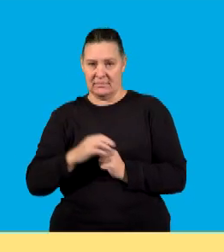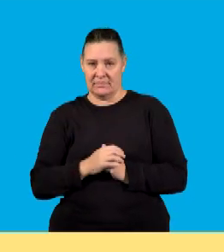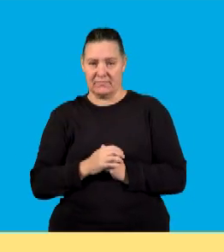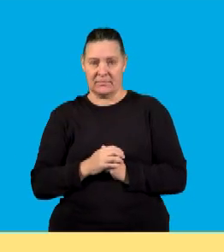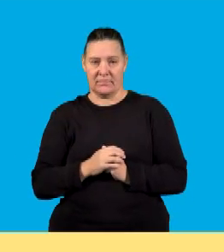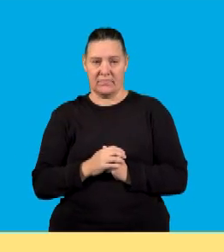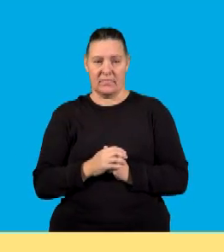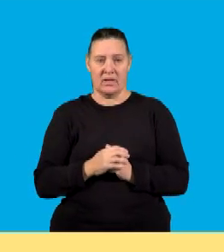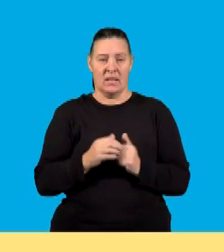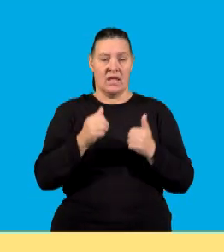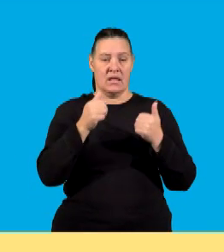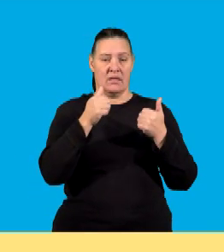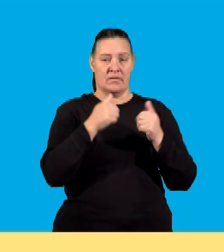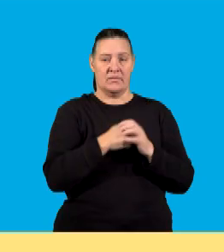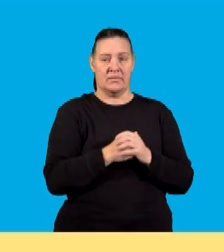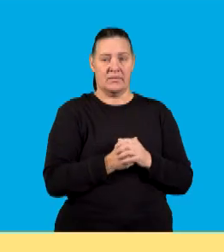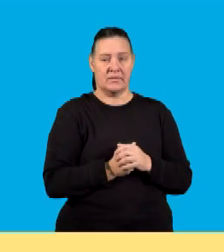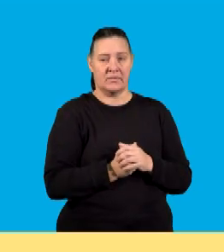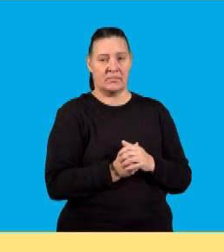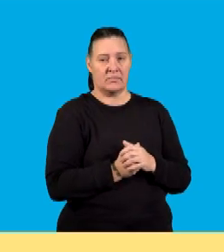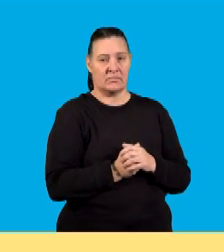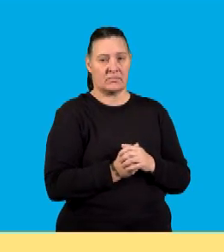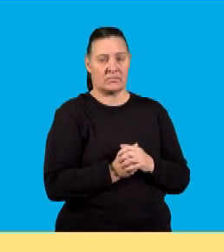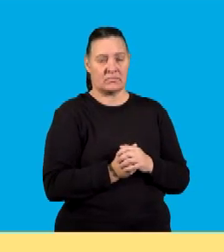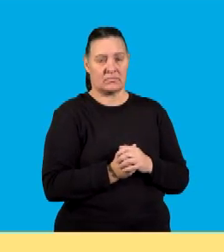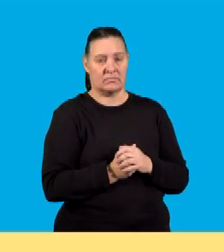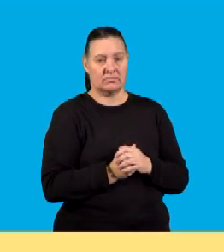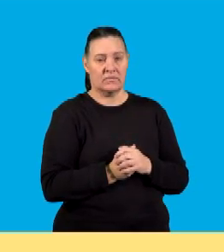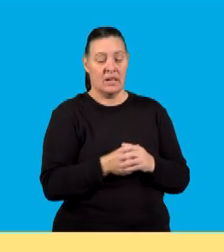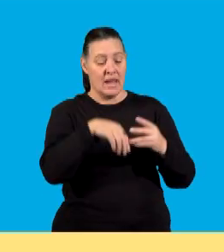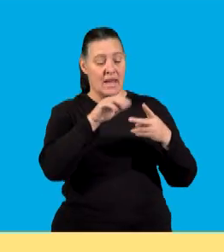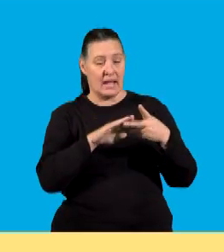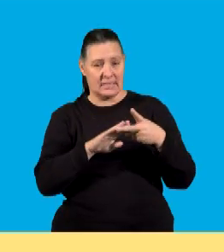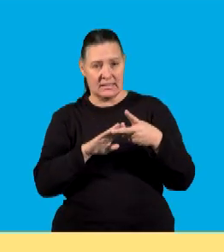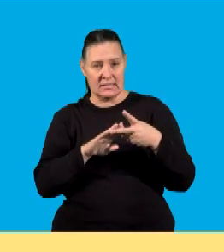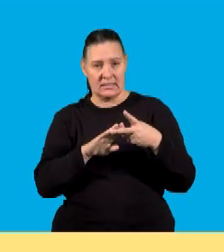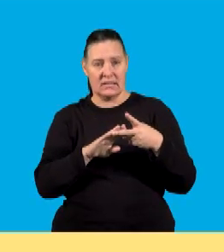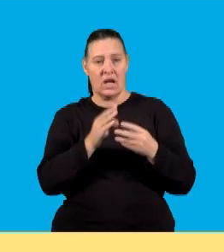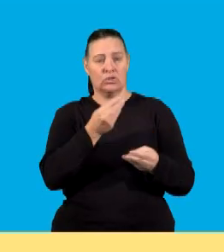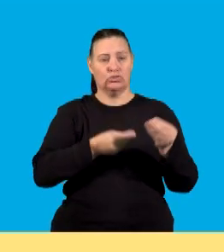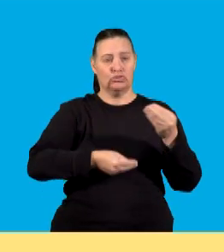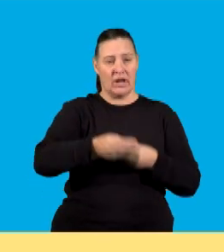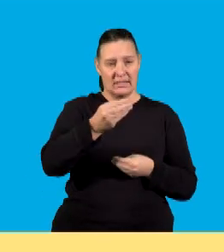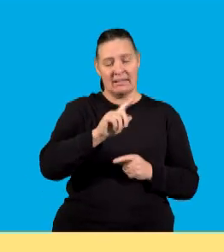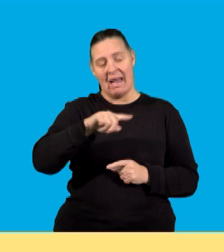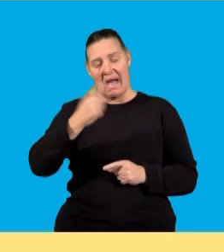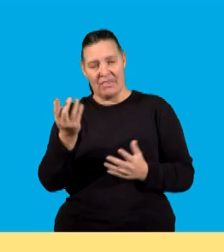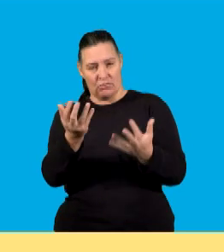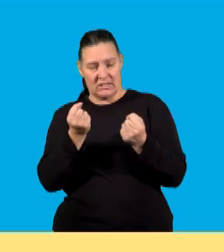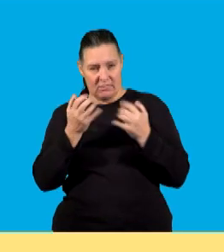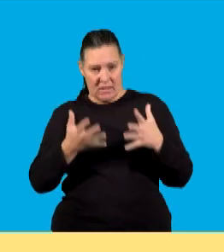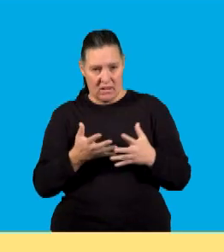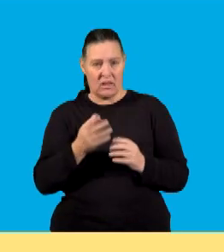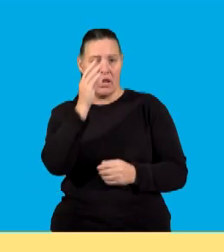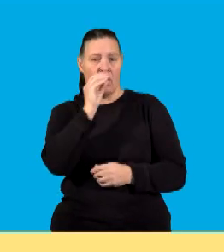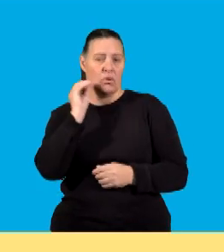31,920. I bring my 31,920. The next one is my trade and other